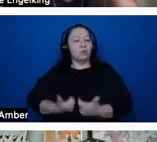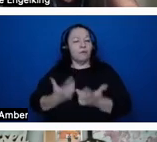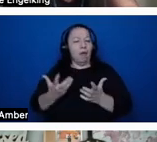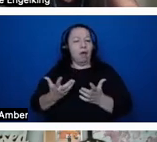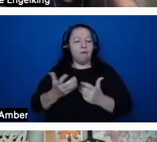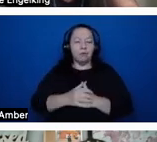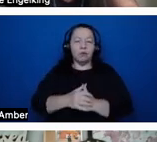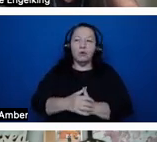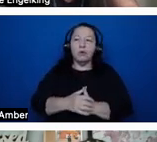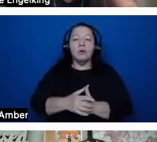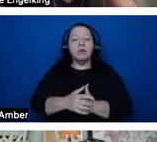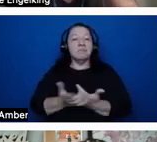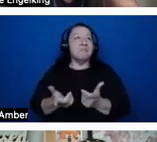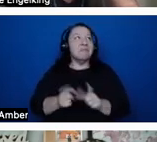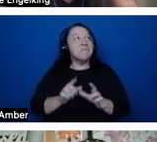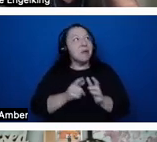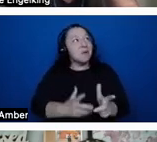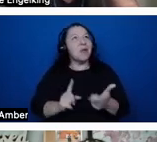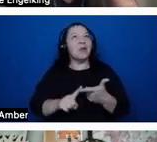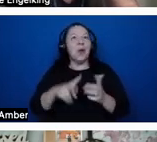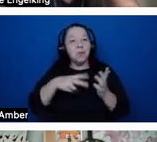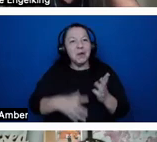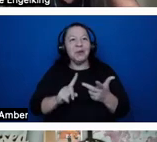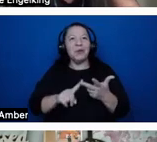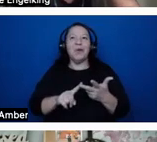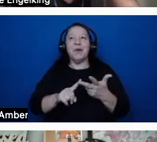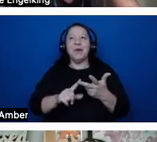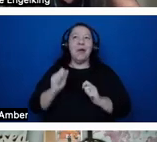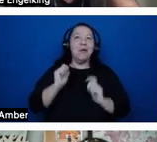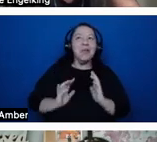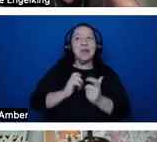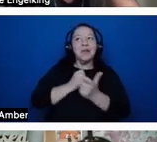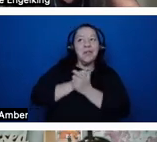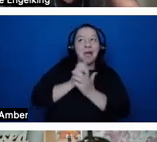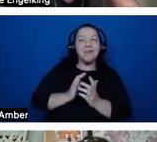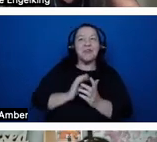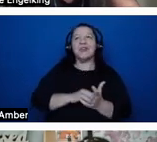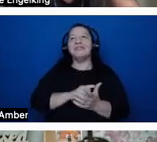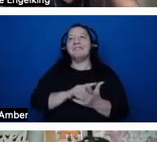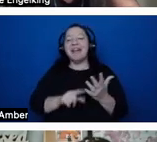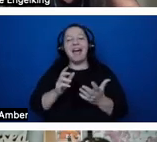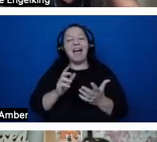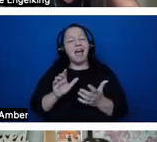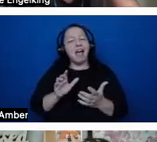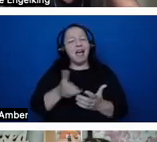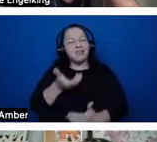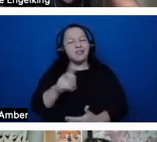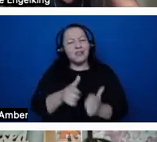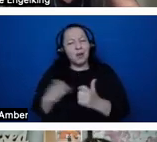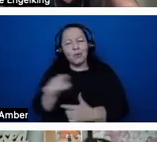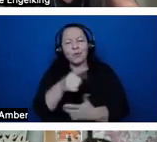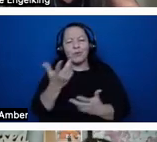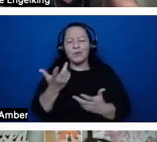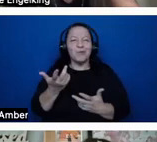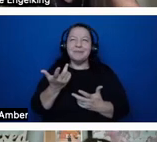a runner, a reader, a theater lover. And I share these because I think that often